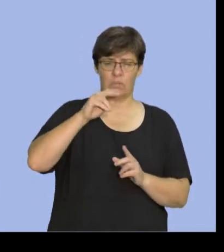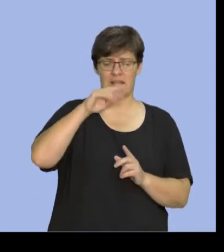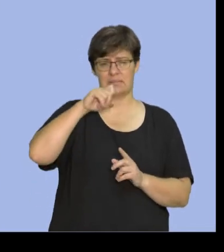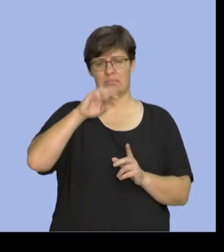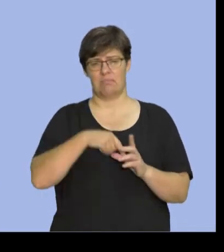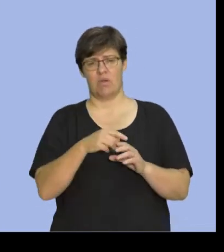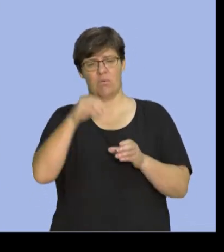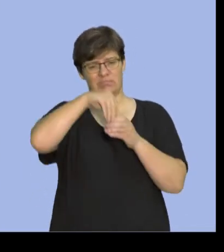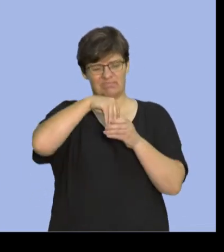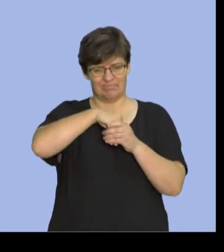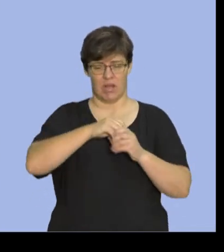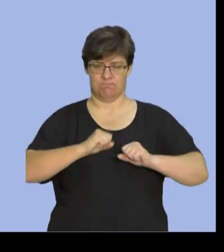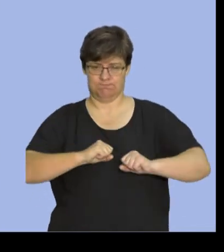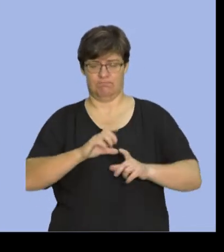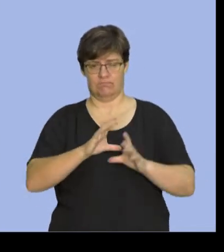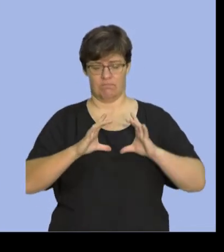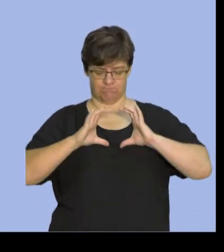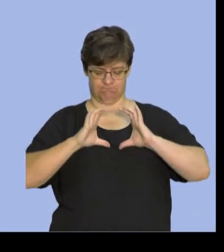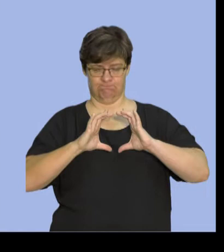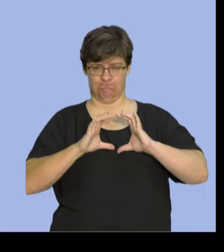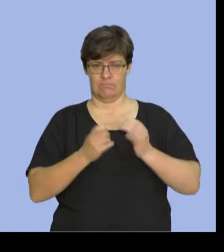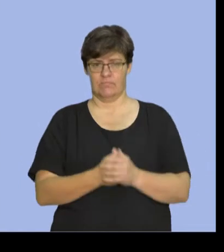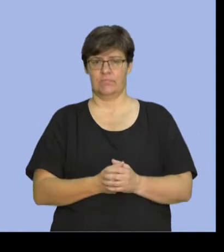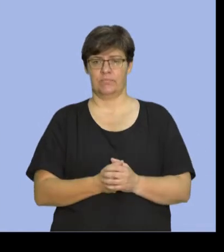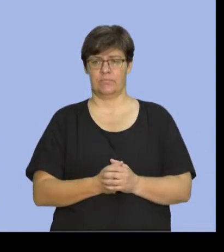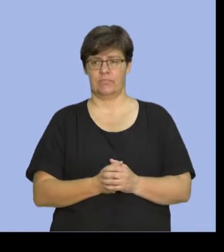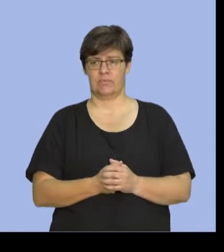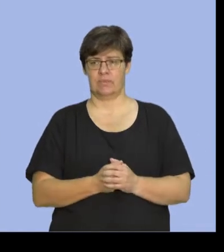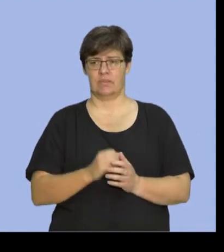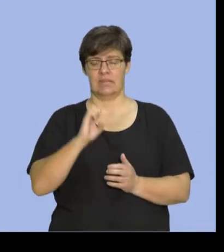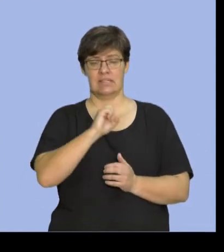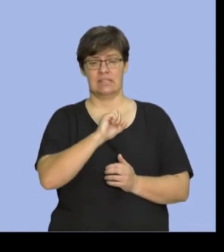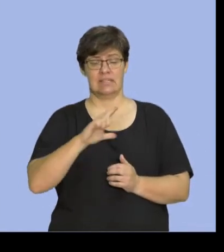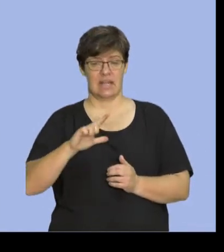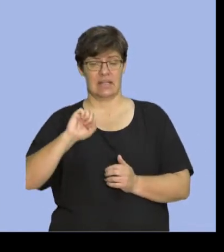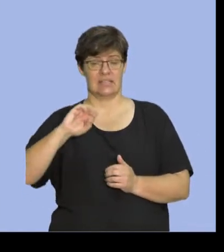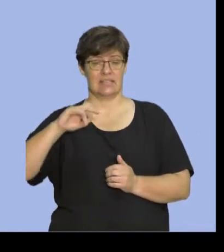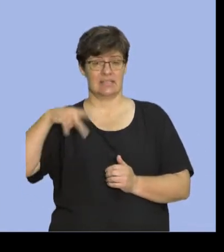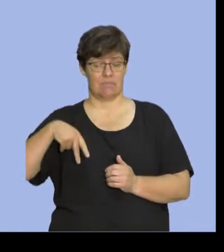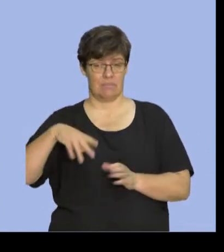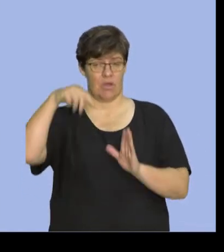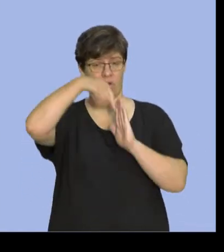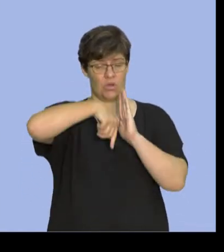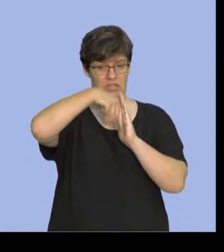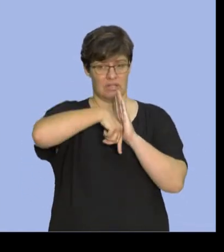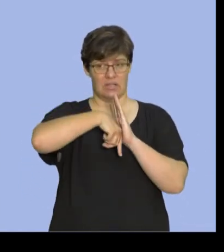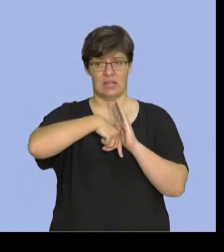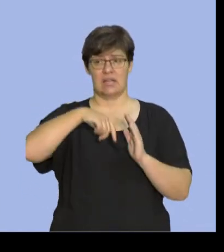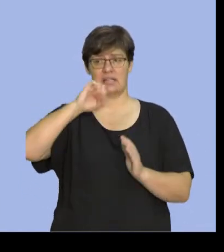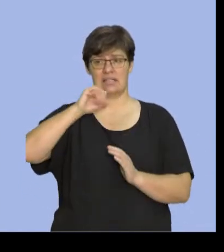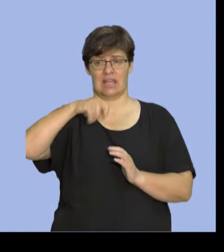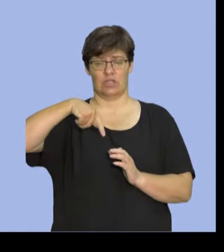cell sap that gives the vacuole its shape. Cell sap as being the contents of the cytoplasm in